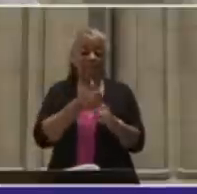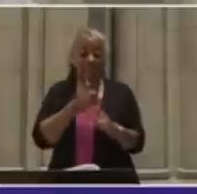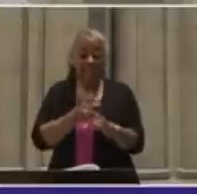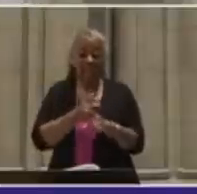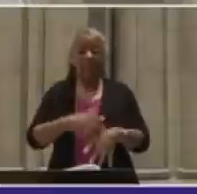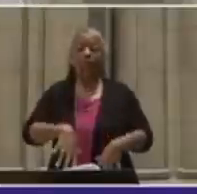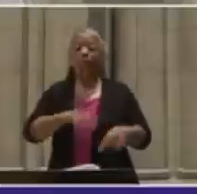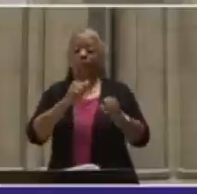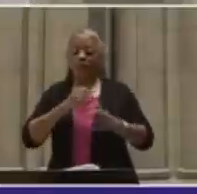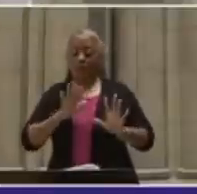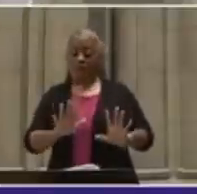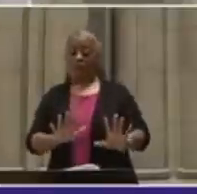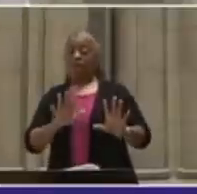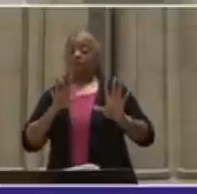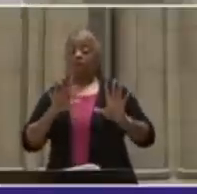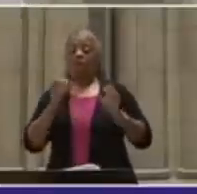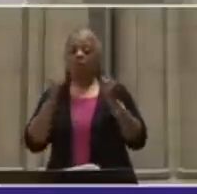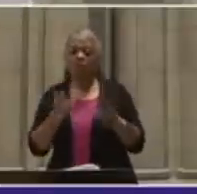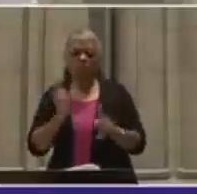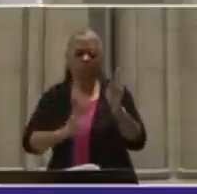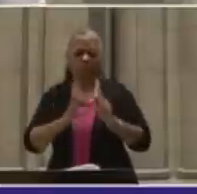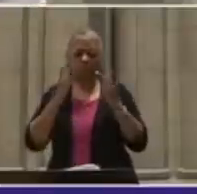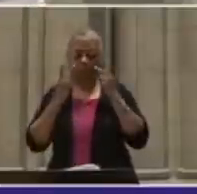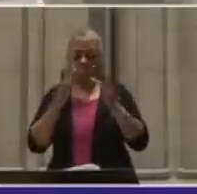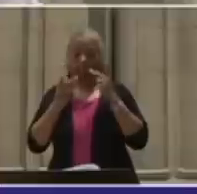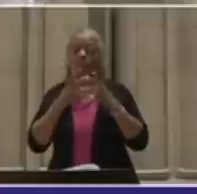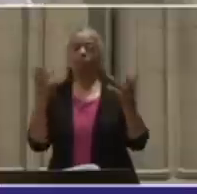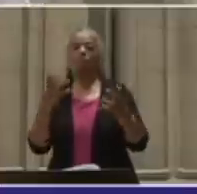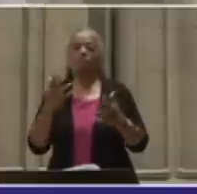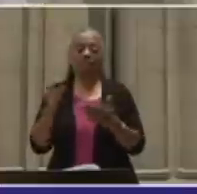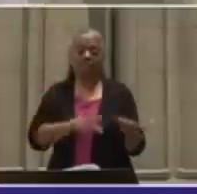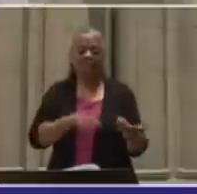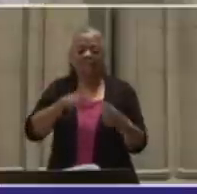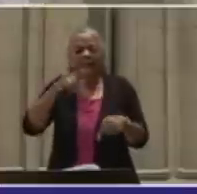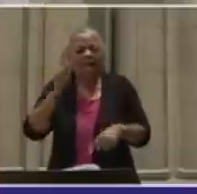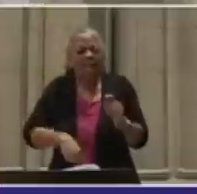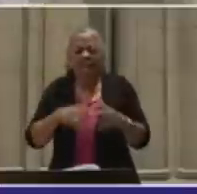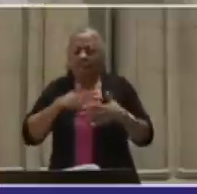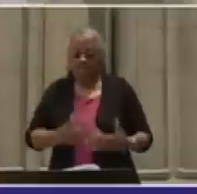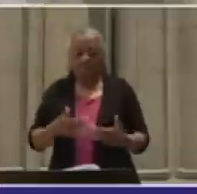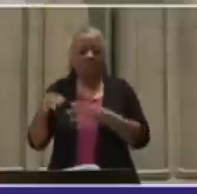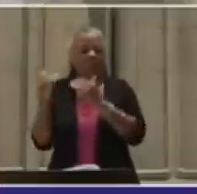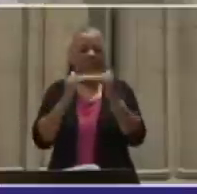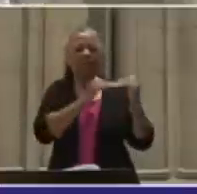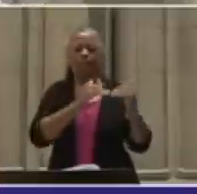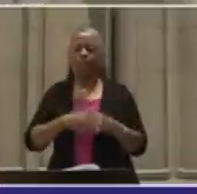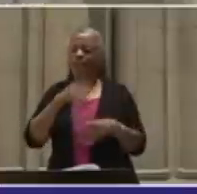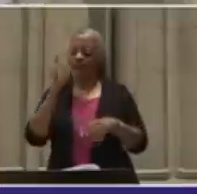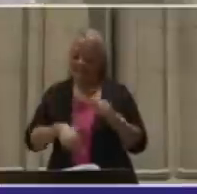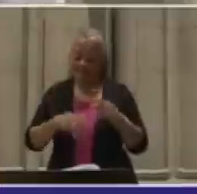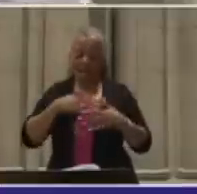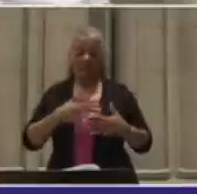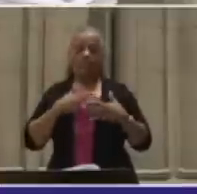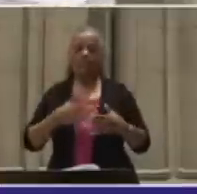collective gasp, and so many people who've seen so much death said, "I can't breathe either. I can't